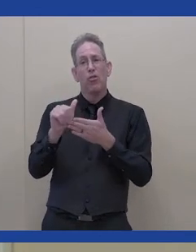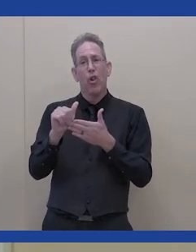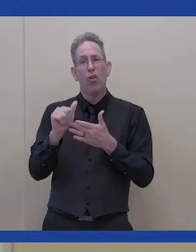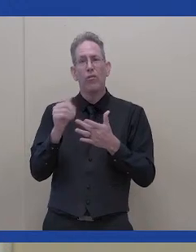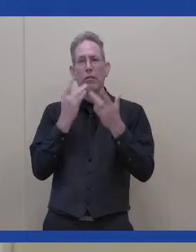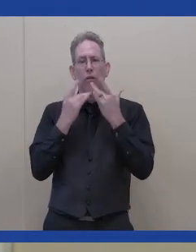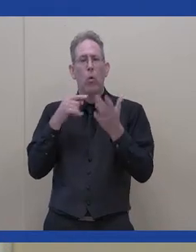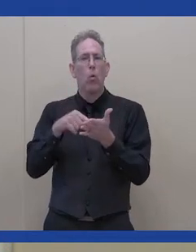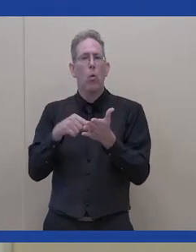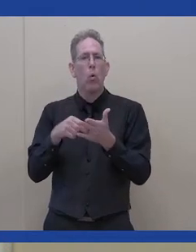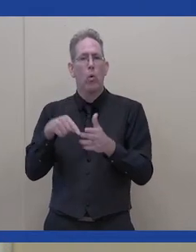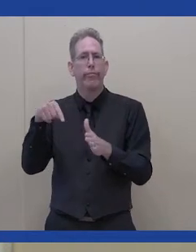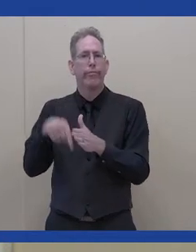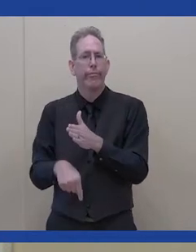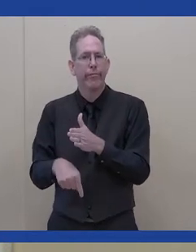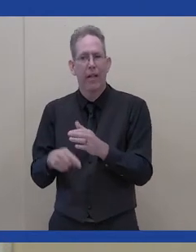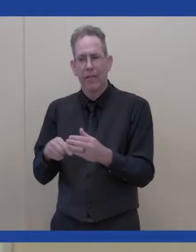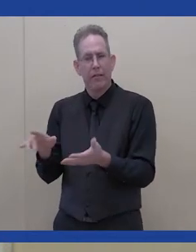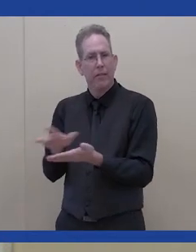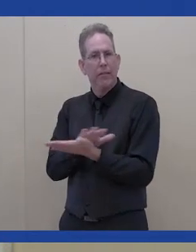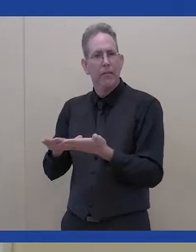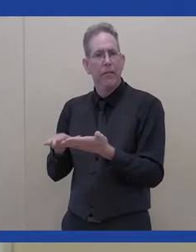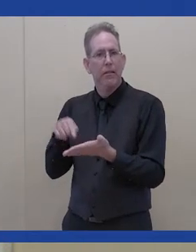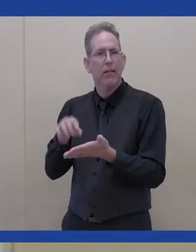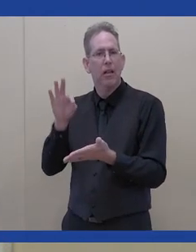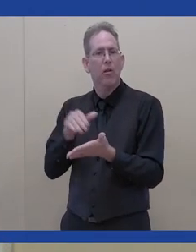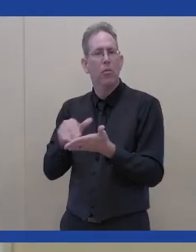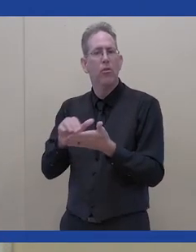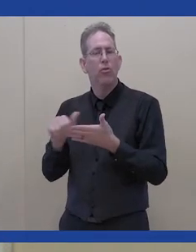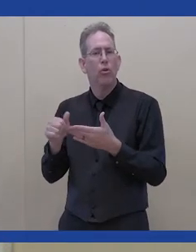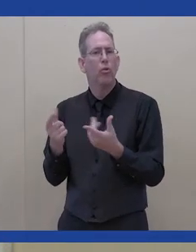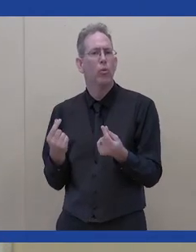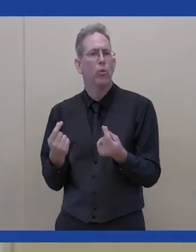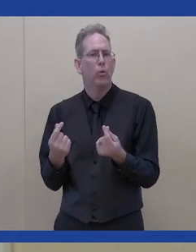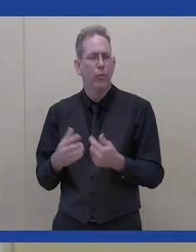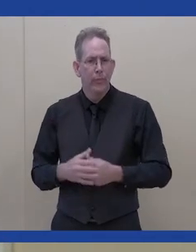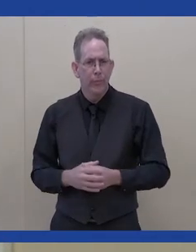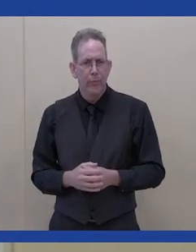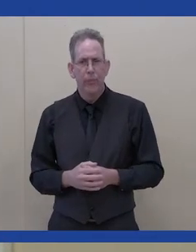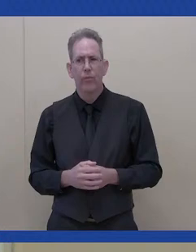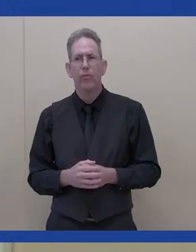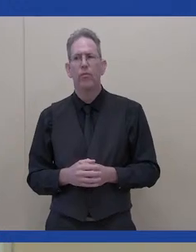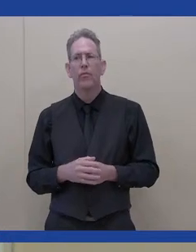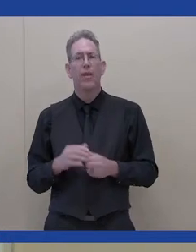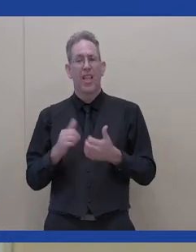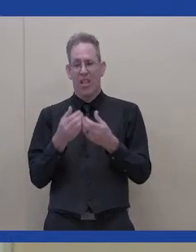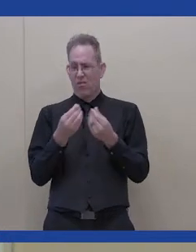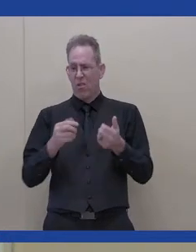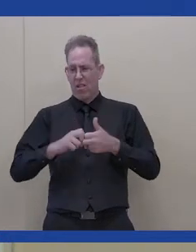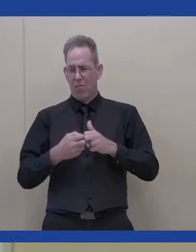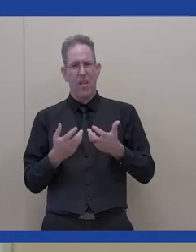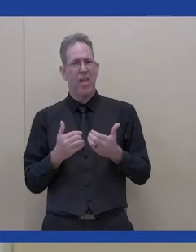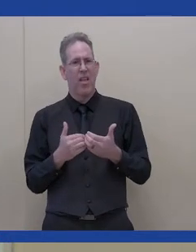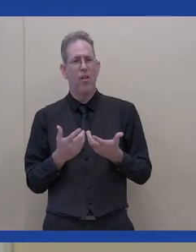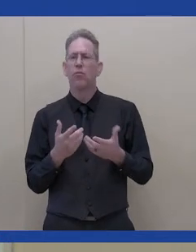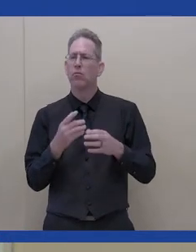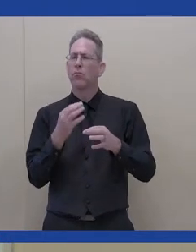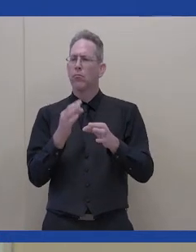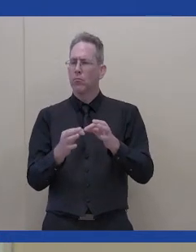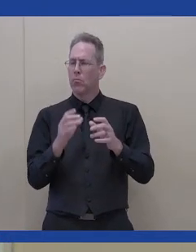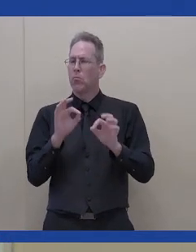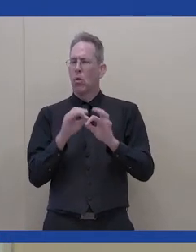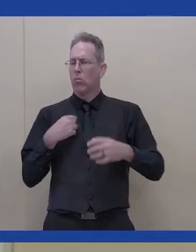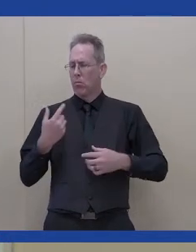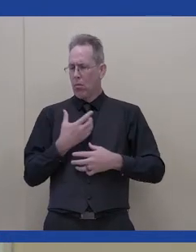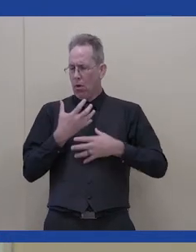insurmountable. Through thoughtful engagement and collaboration, I'm confident that we can work together to find solutions that make Burlington a vibrant